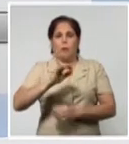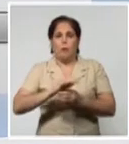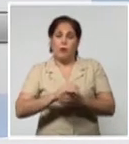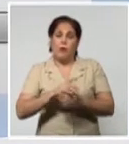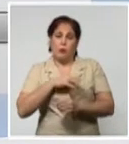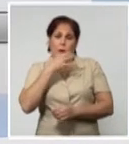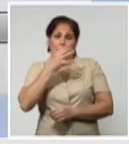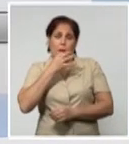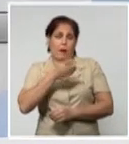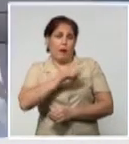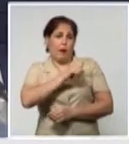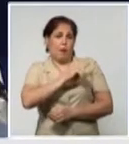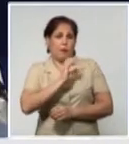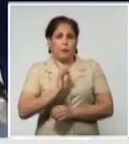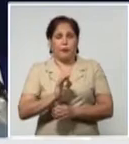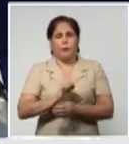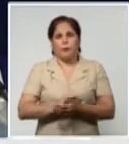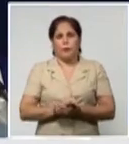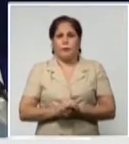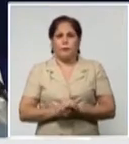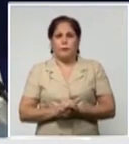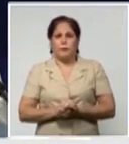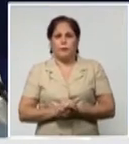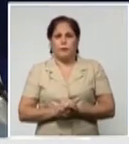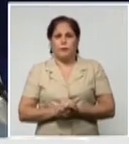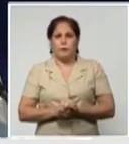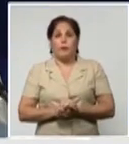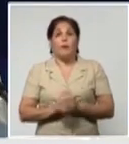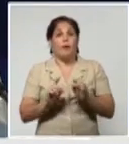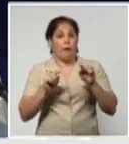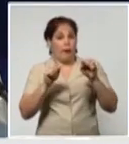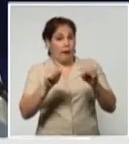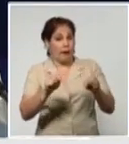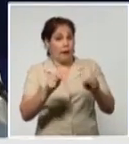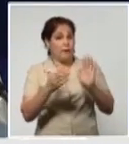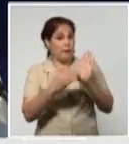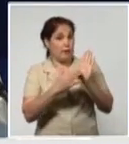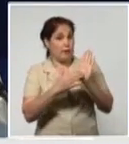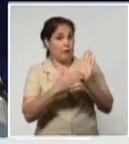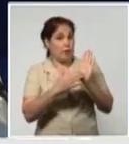5.17%, as we had previously said.